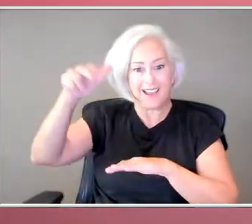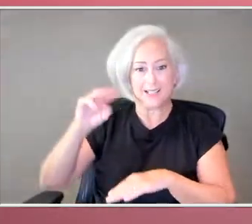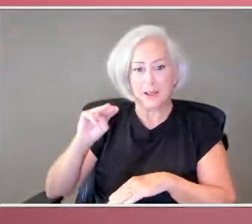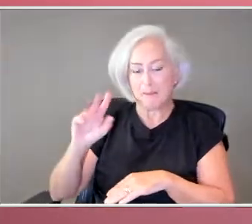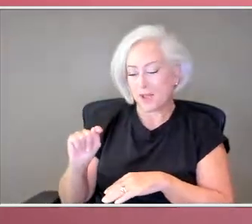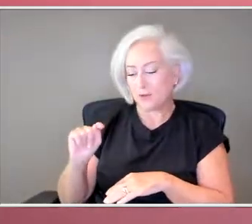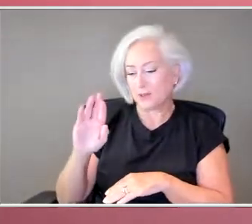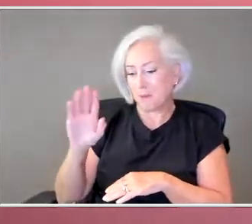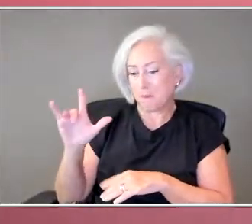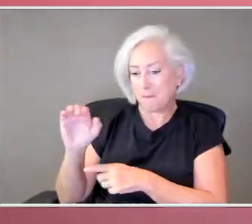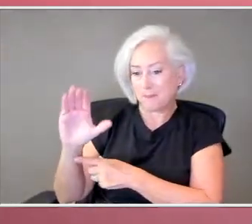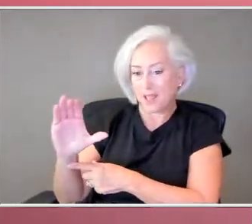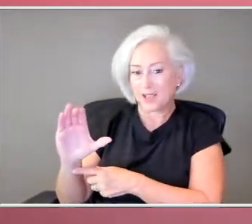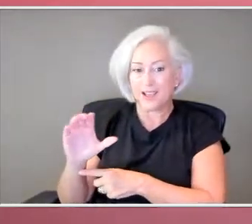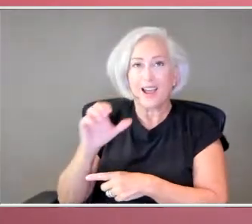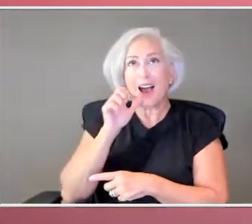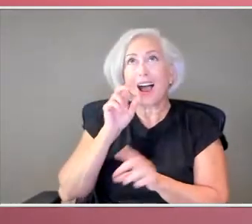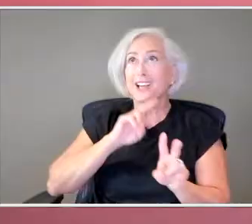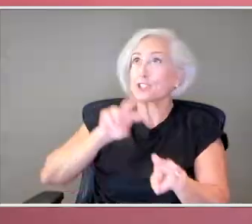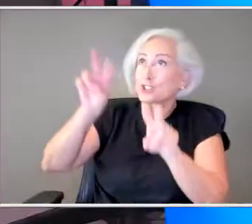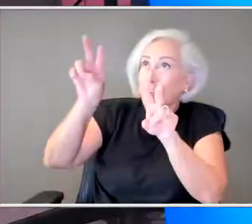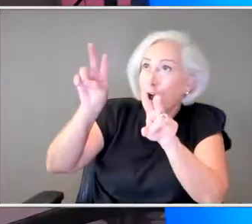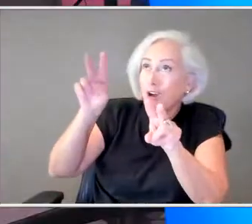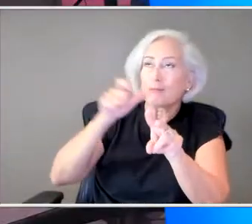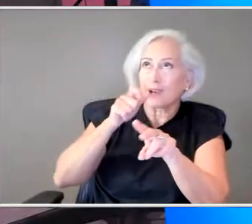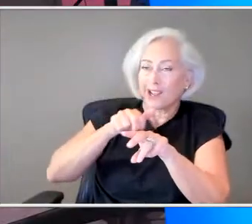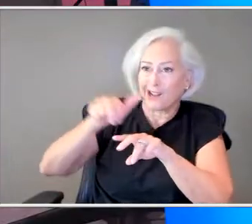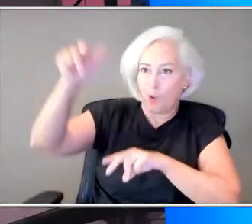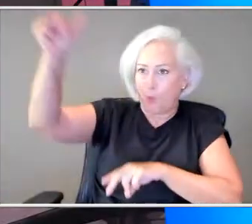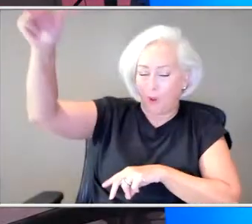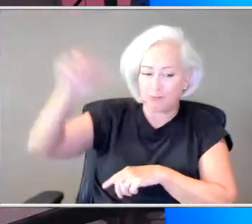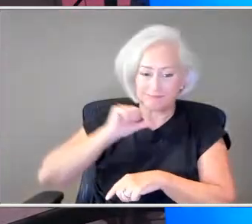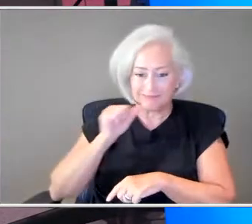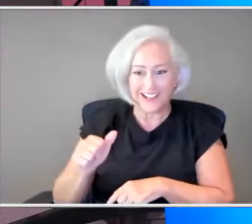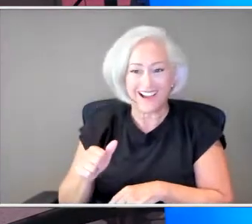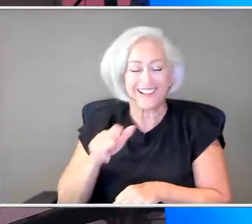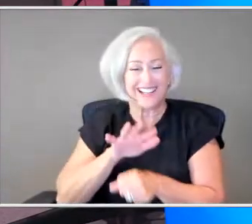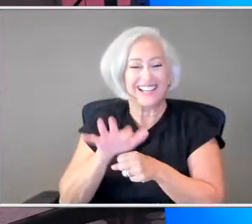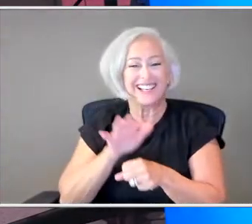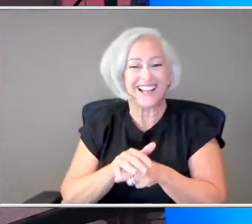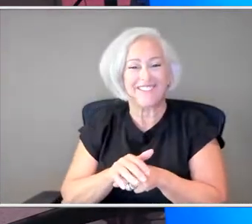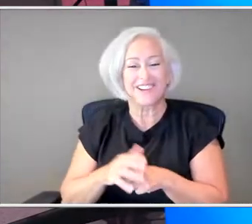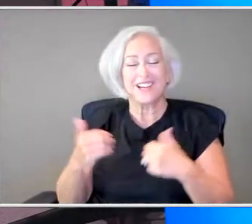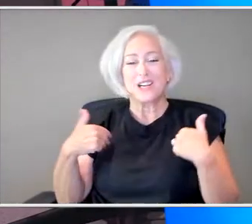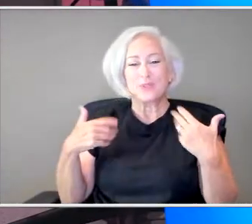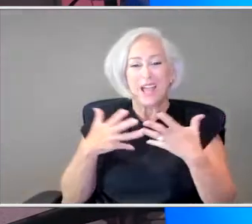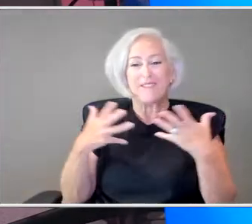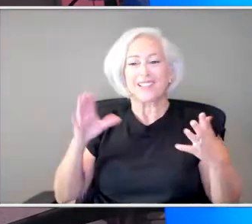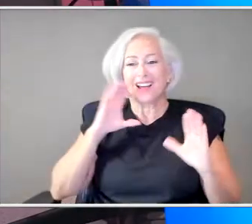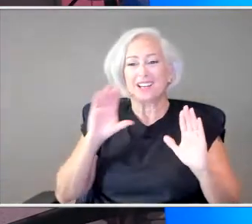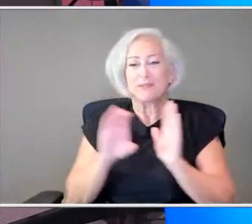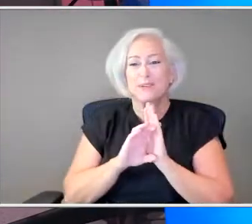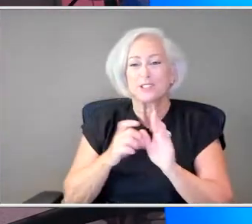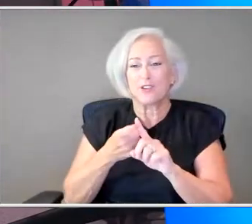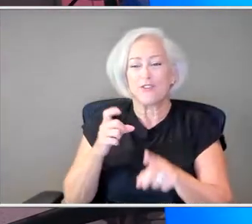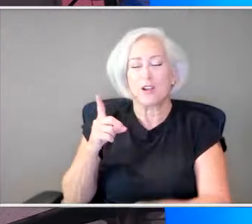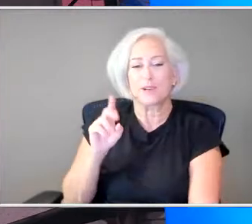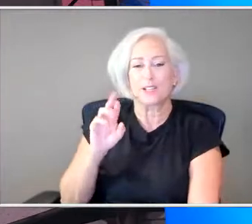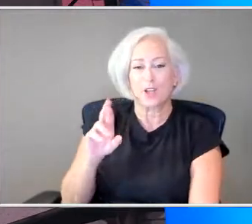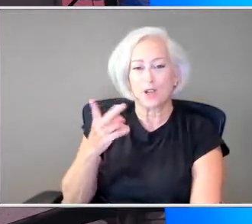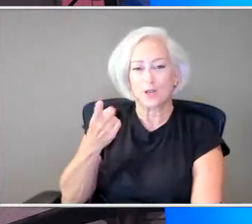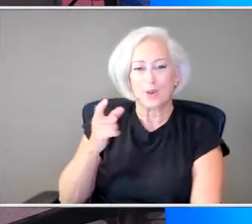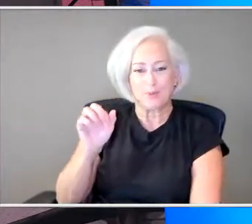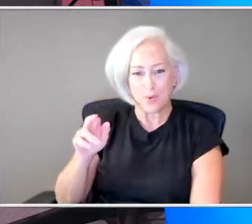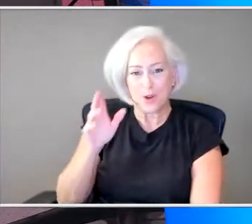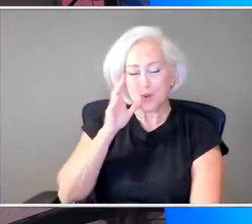was enough. That's incredible. We have all sorts of pictures and photographs that Dr. Porter takes. We will share more as you appear